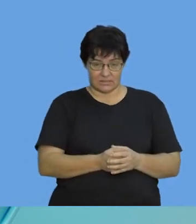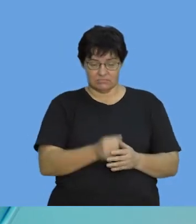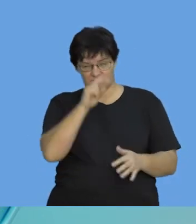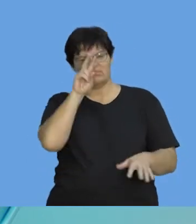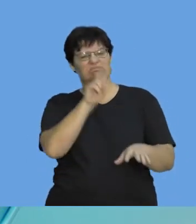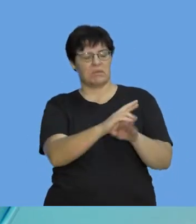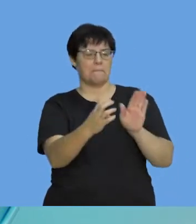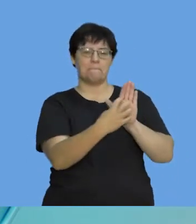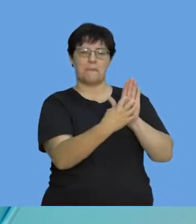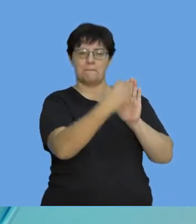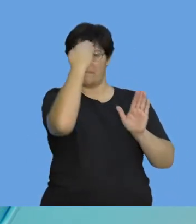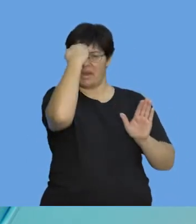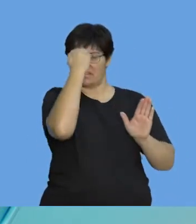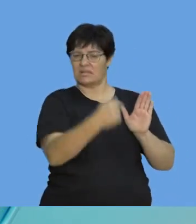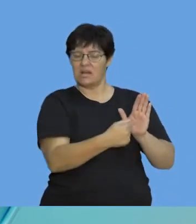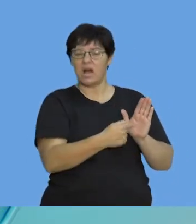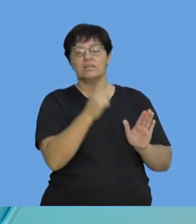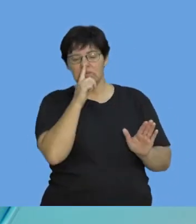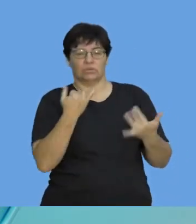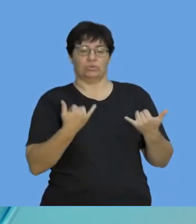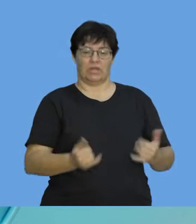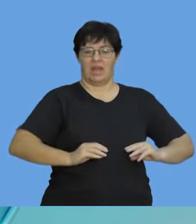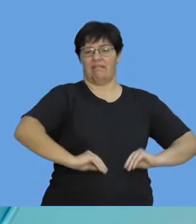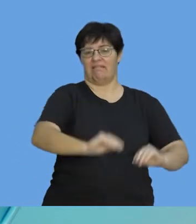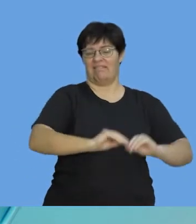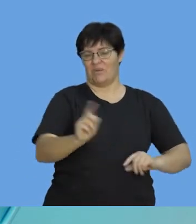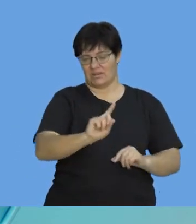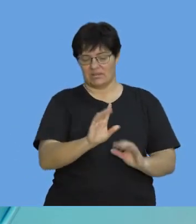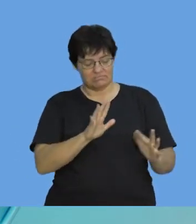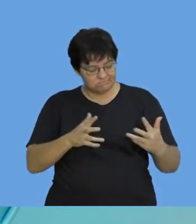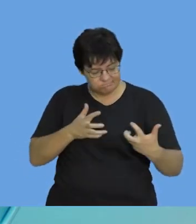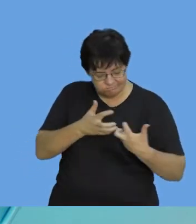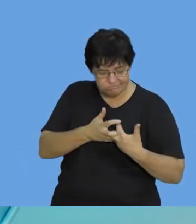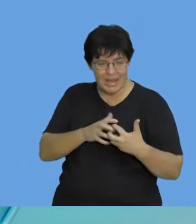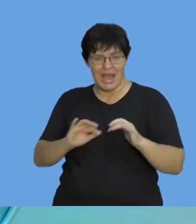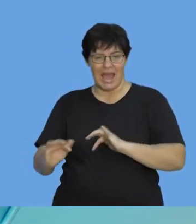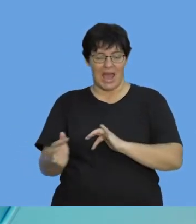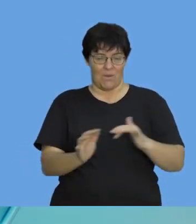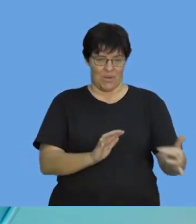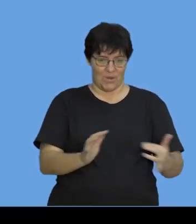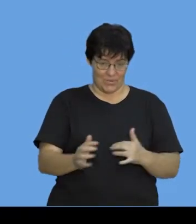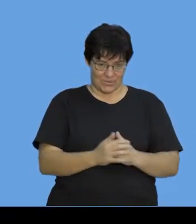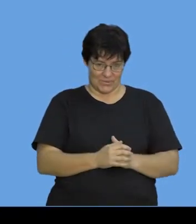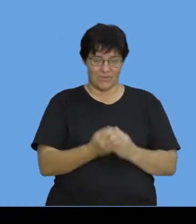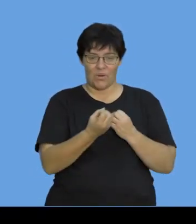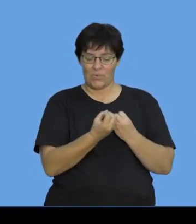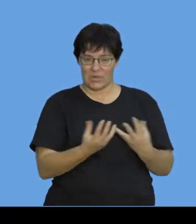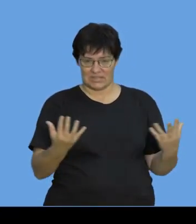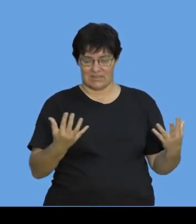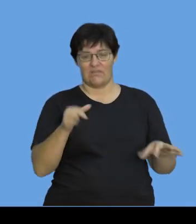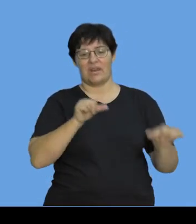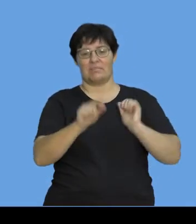and see where exactly how it actually fits into the broader quantitative aspects of chemical change.